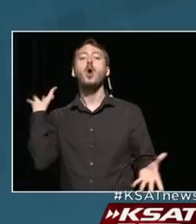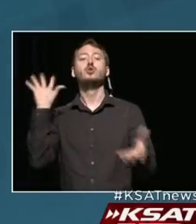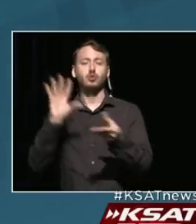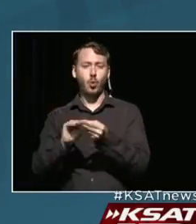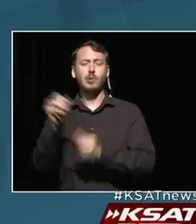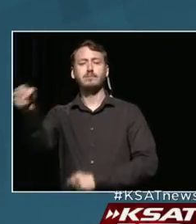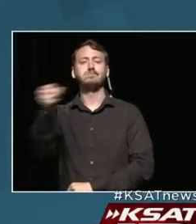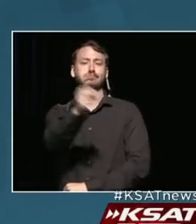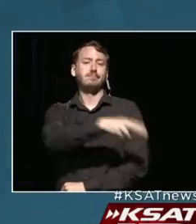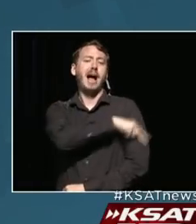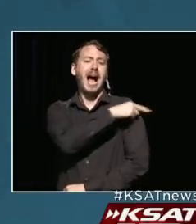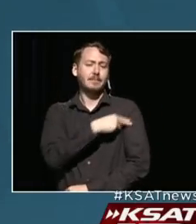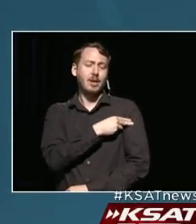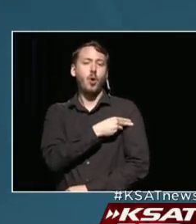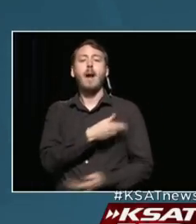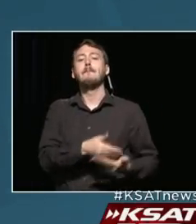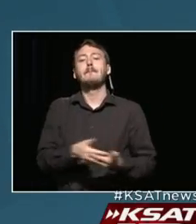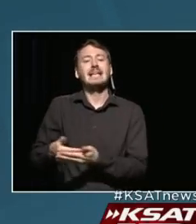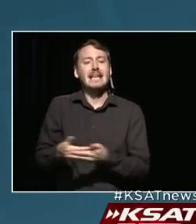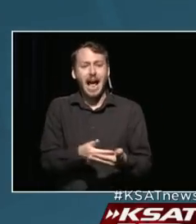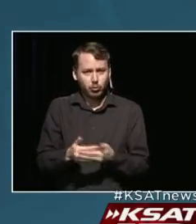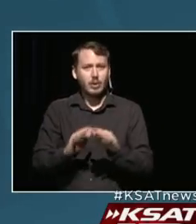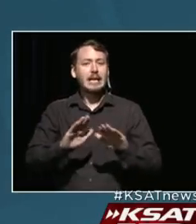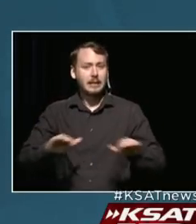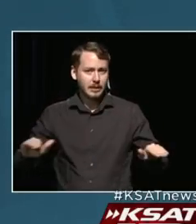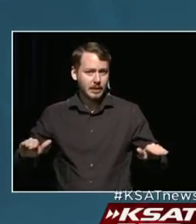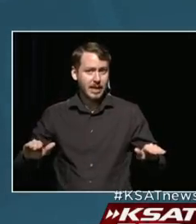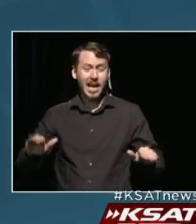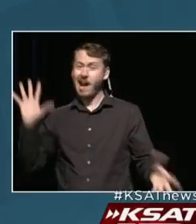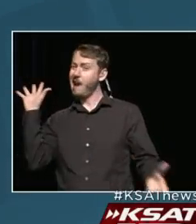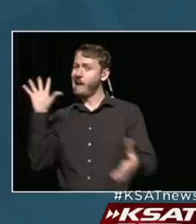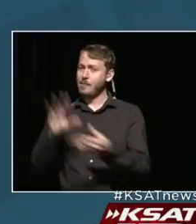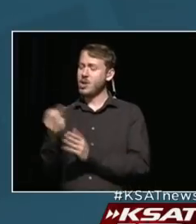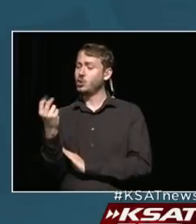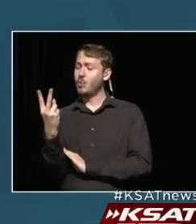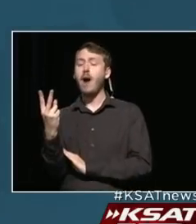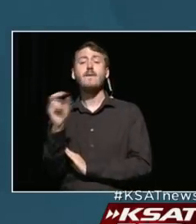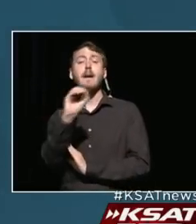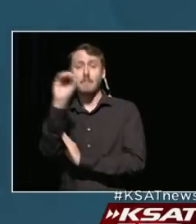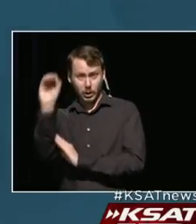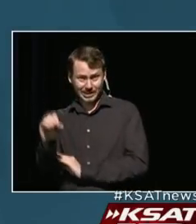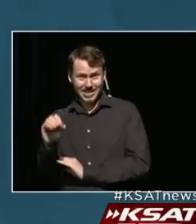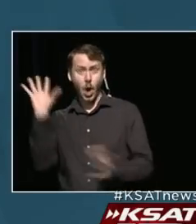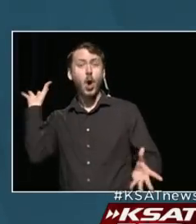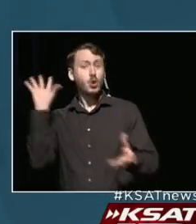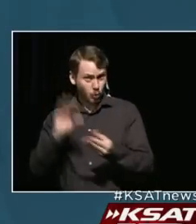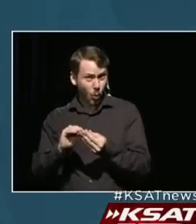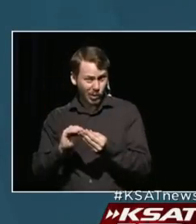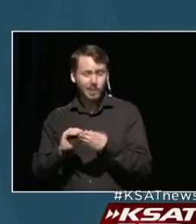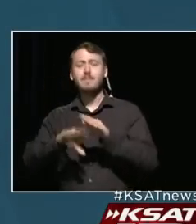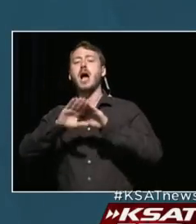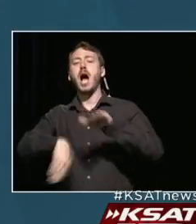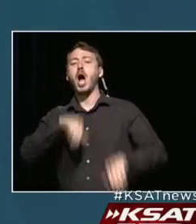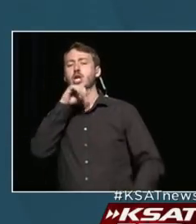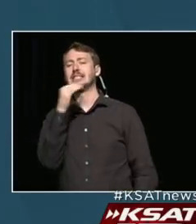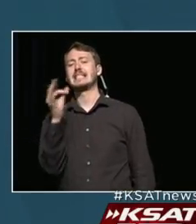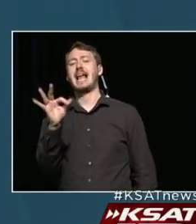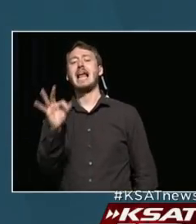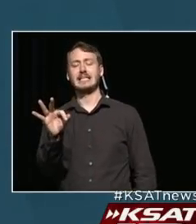hospital are now pediatric. Of roughly 12% of total cases are those of people under 19 years old.